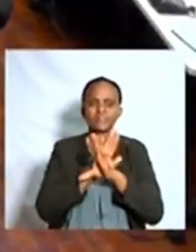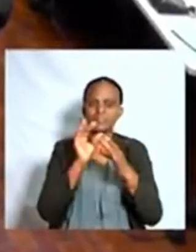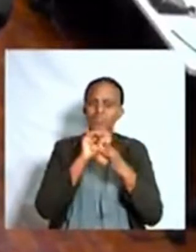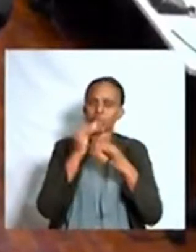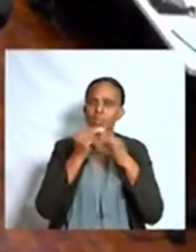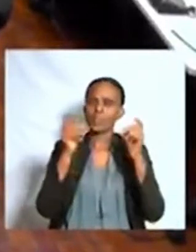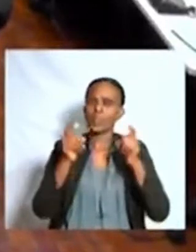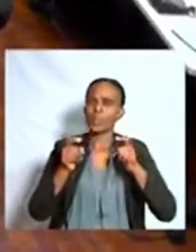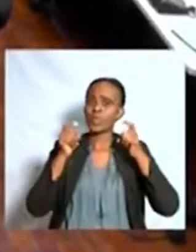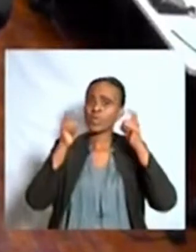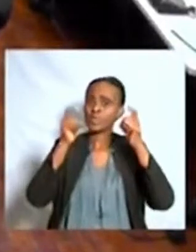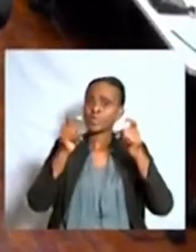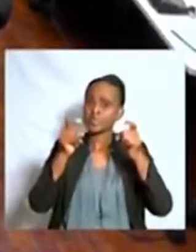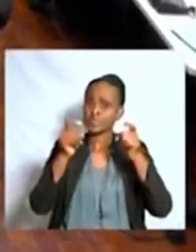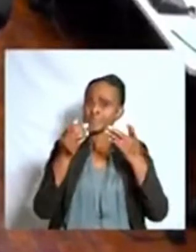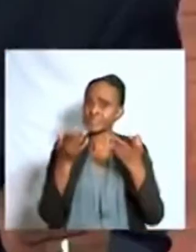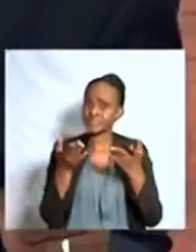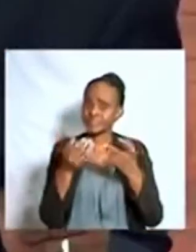promoted.